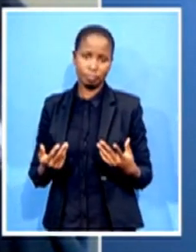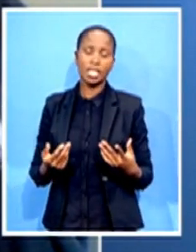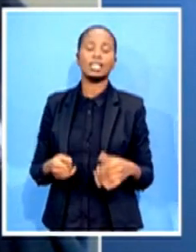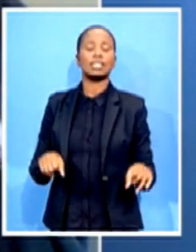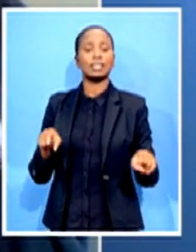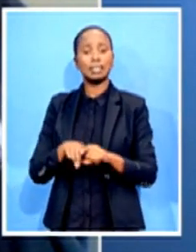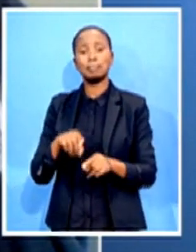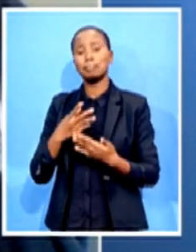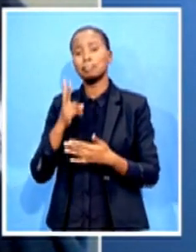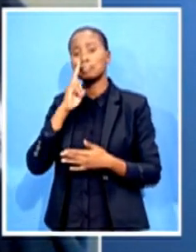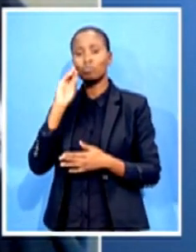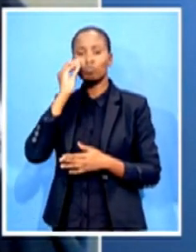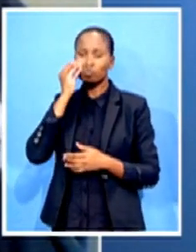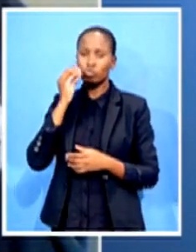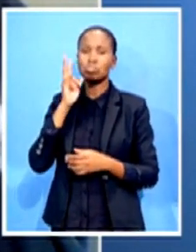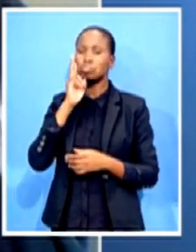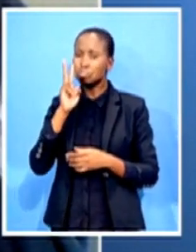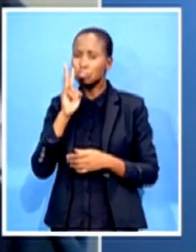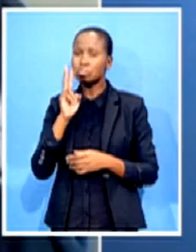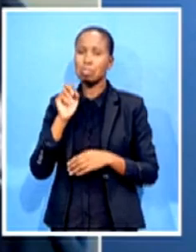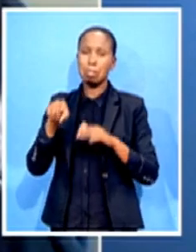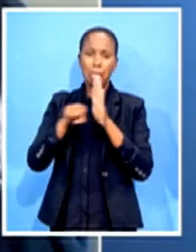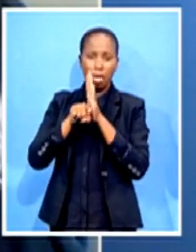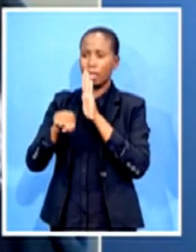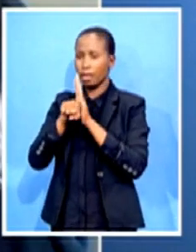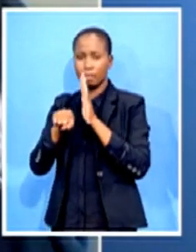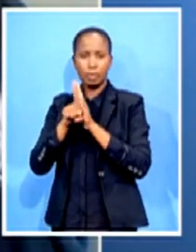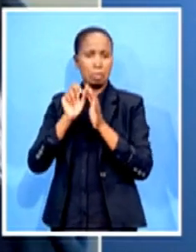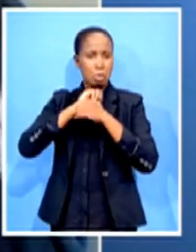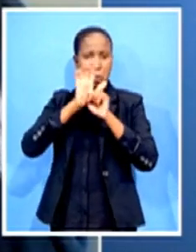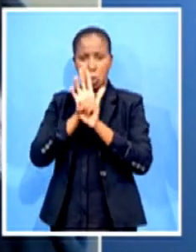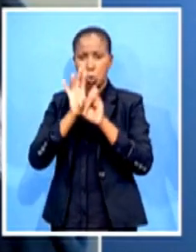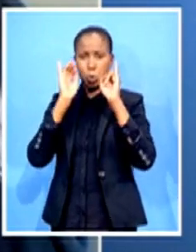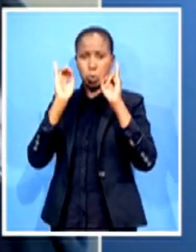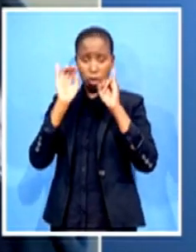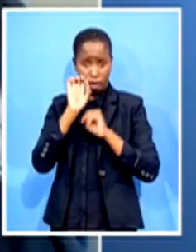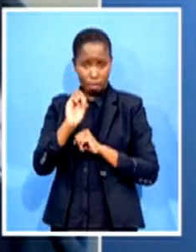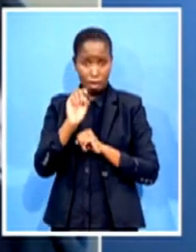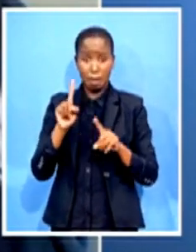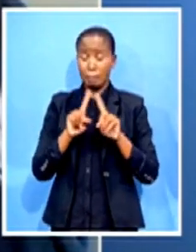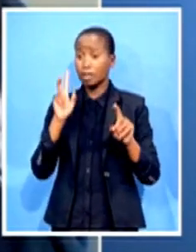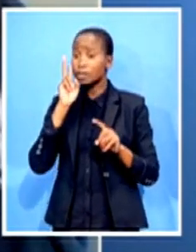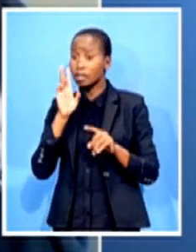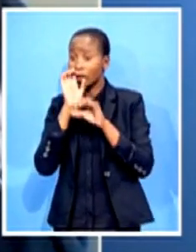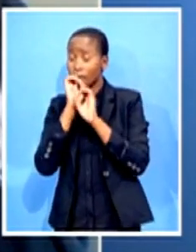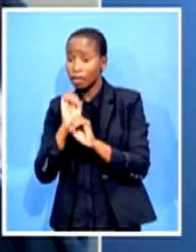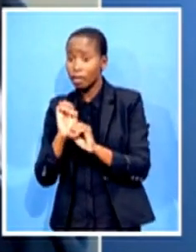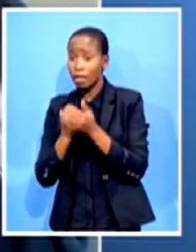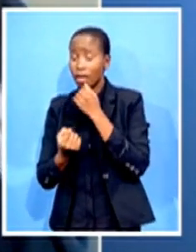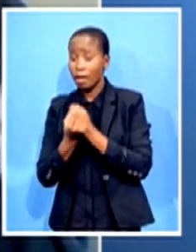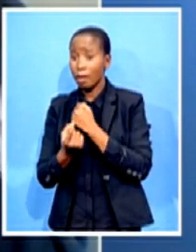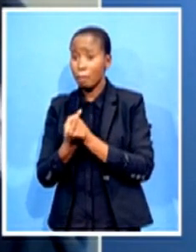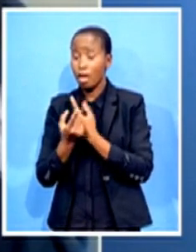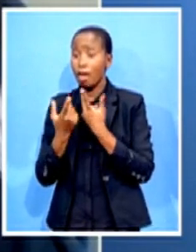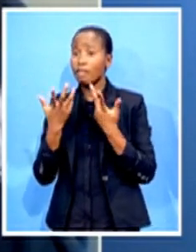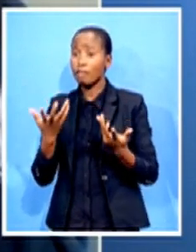of COVID-19, we are not seeing anything that is coming across that is directly linked to domestic